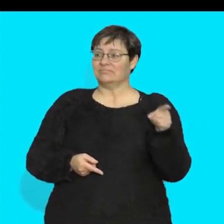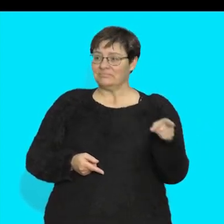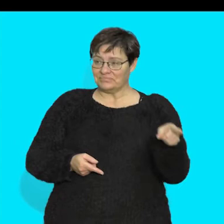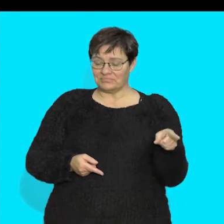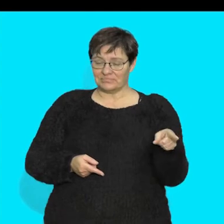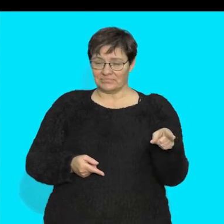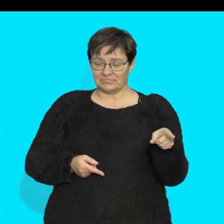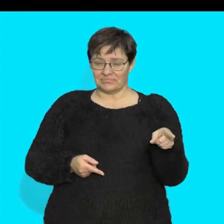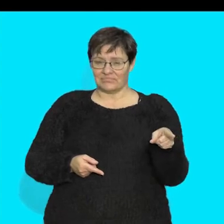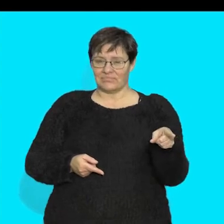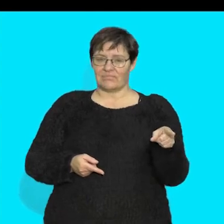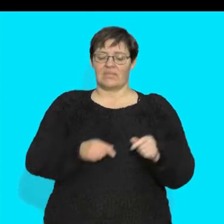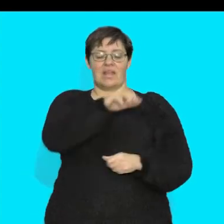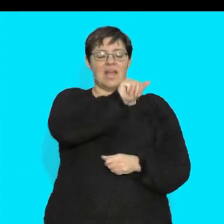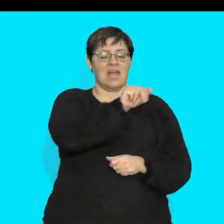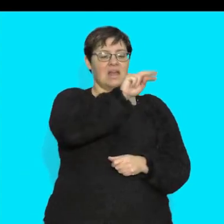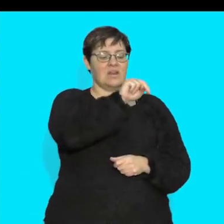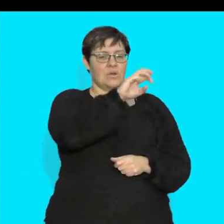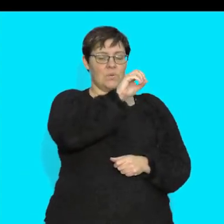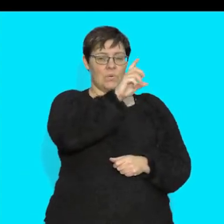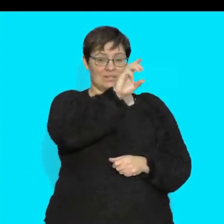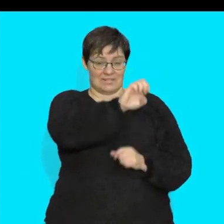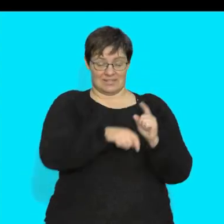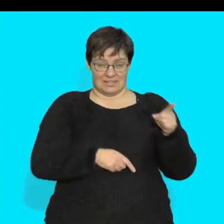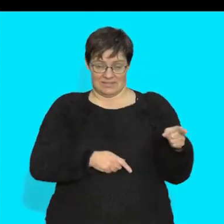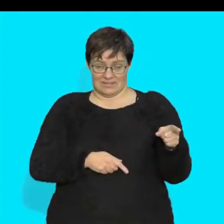this electrode is the anode.